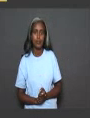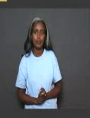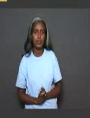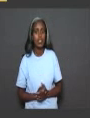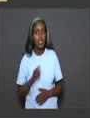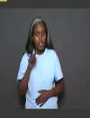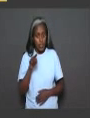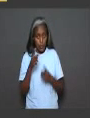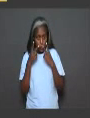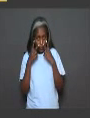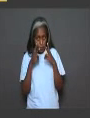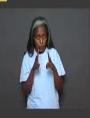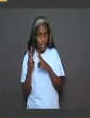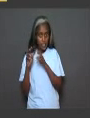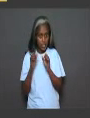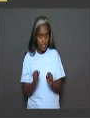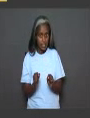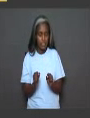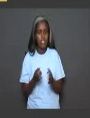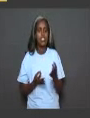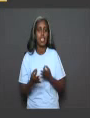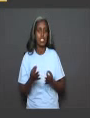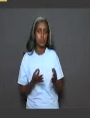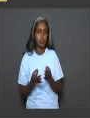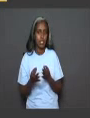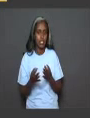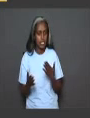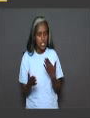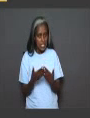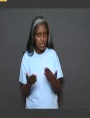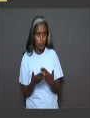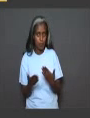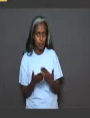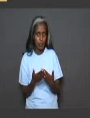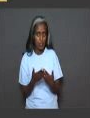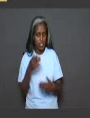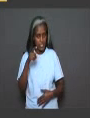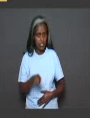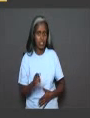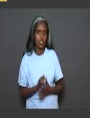As you can see, the expression simplifies neatly.